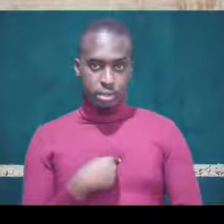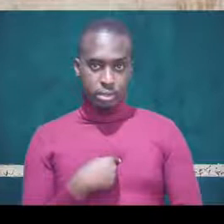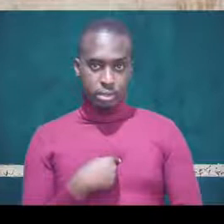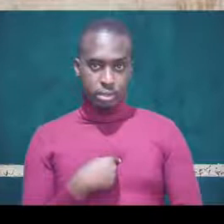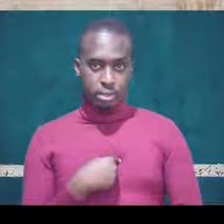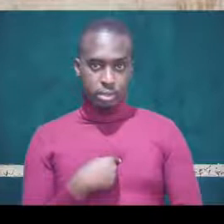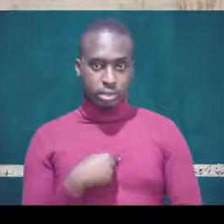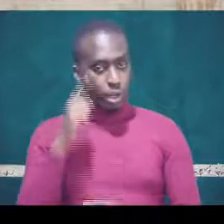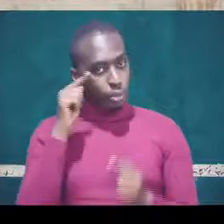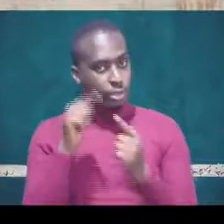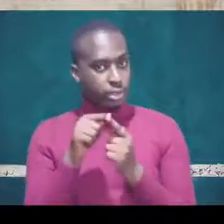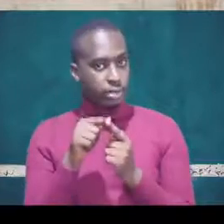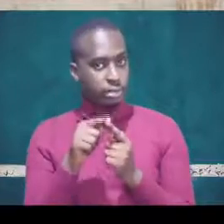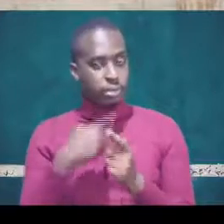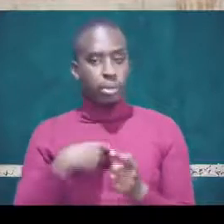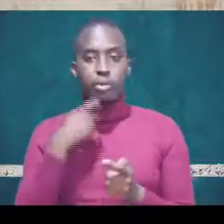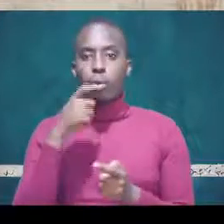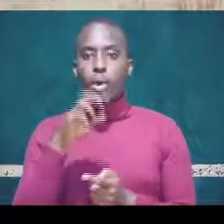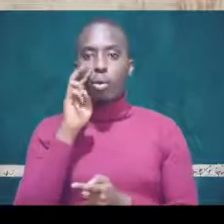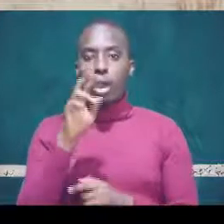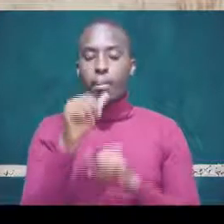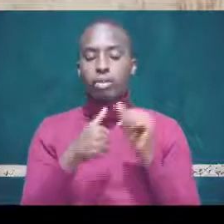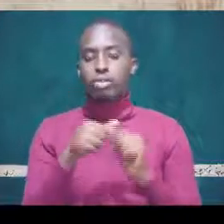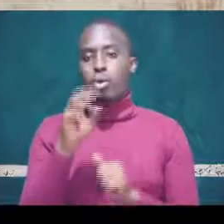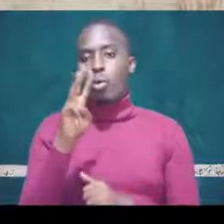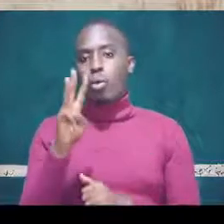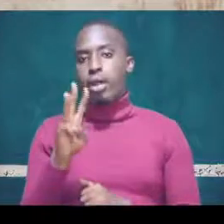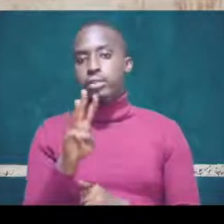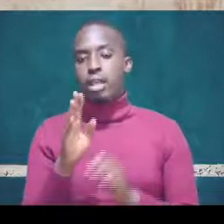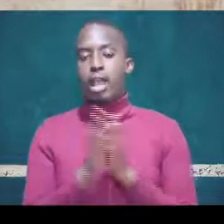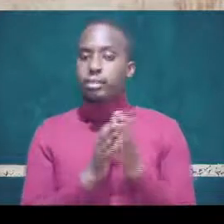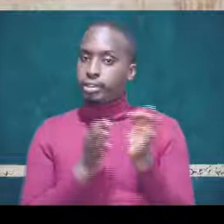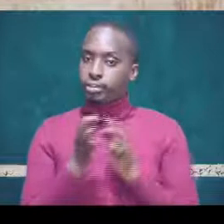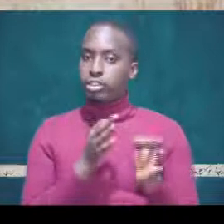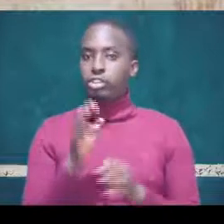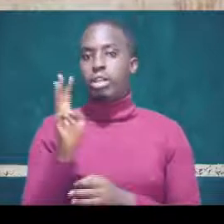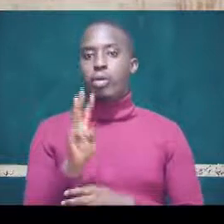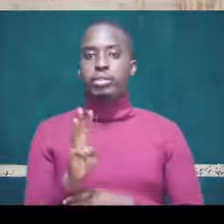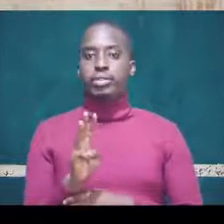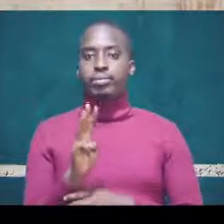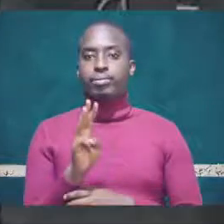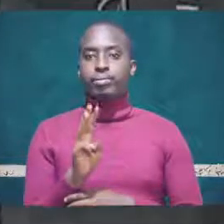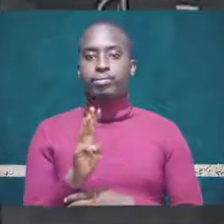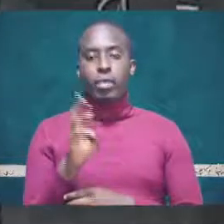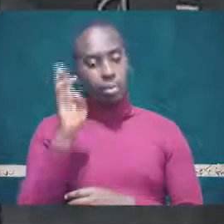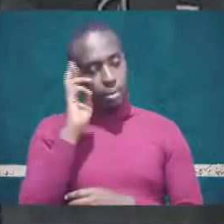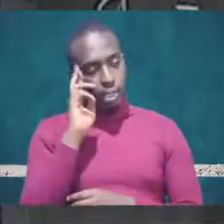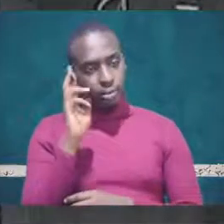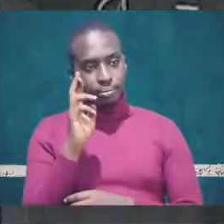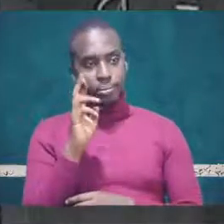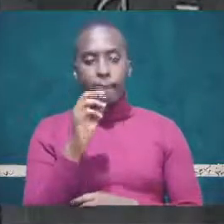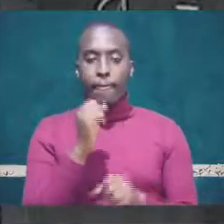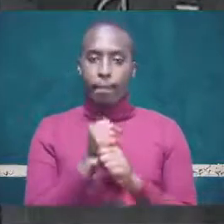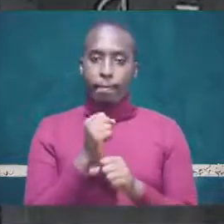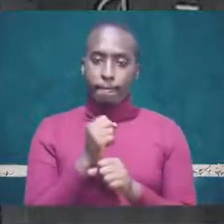in our objectives, we were supposed to look at the watt and the definition of the watt. What, remember, rate of working of 1